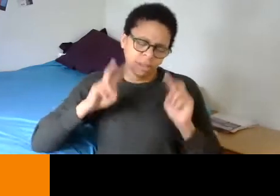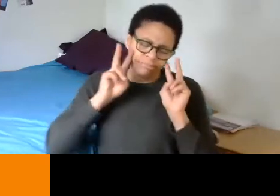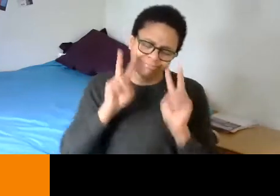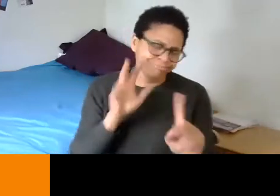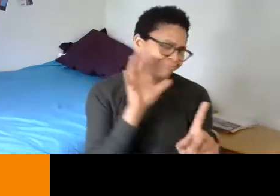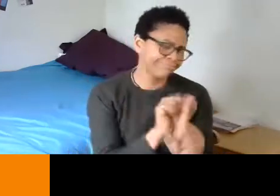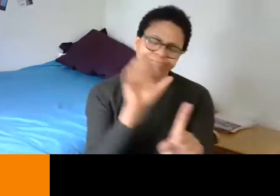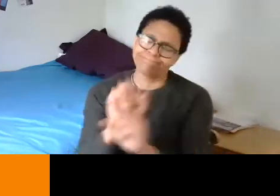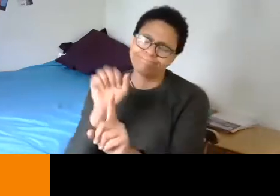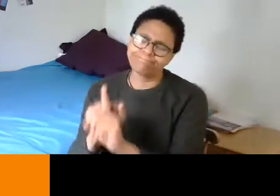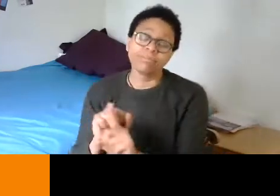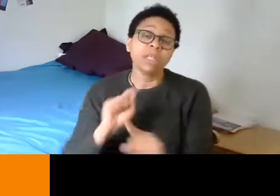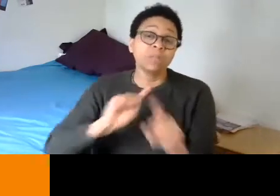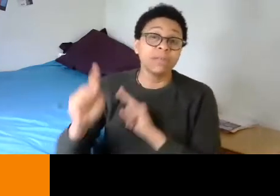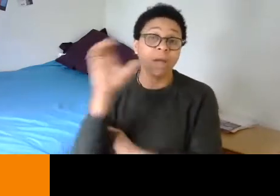colour patterns.